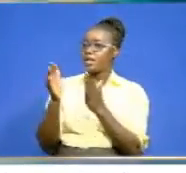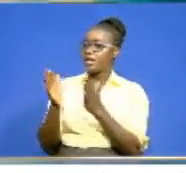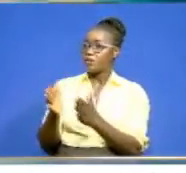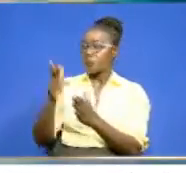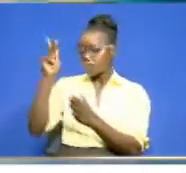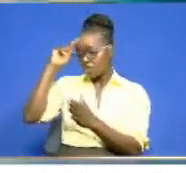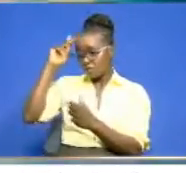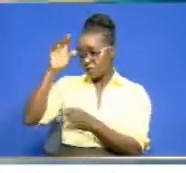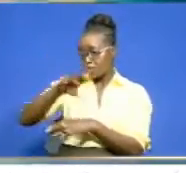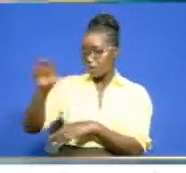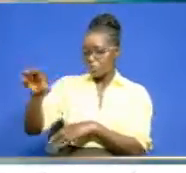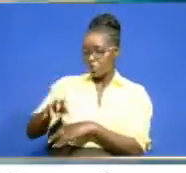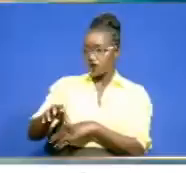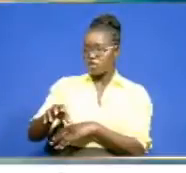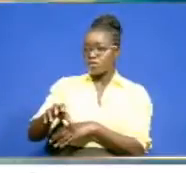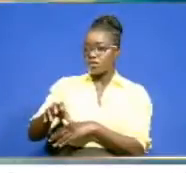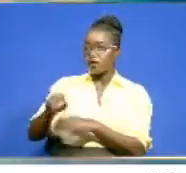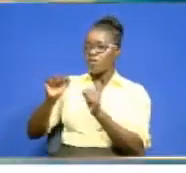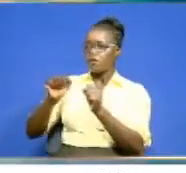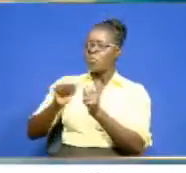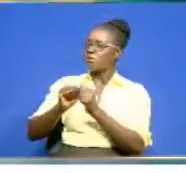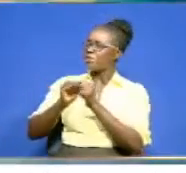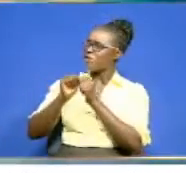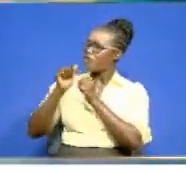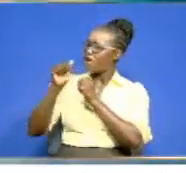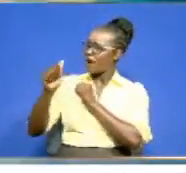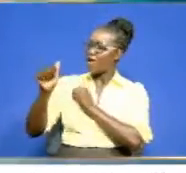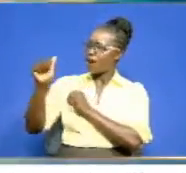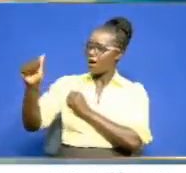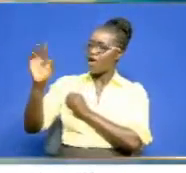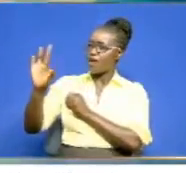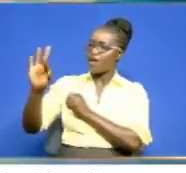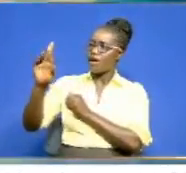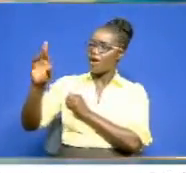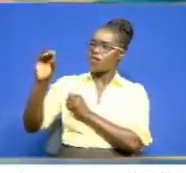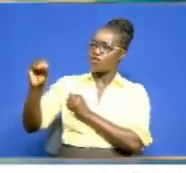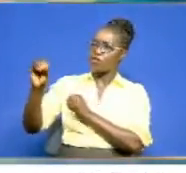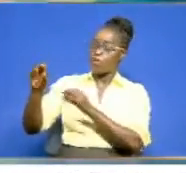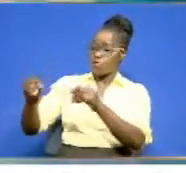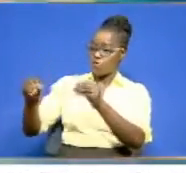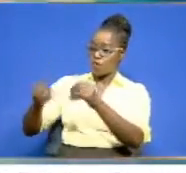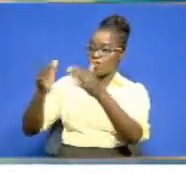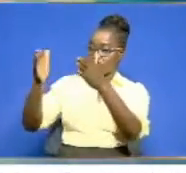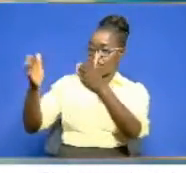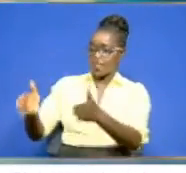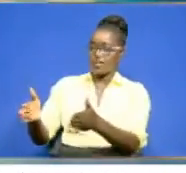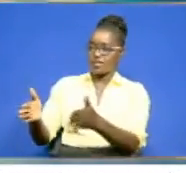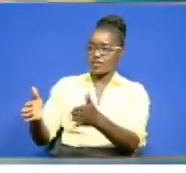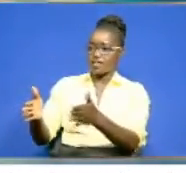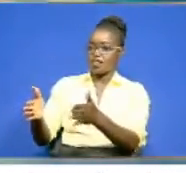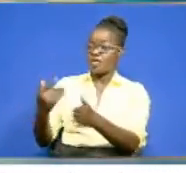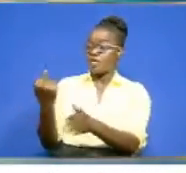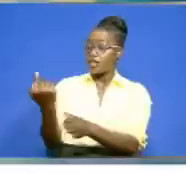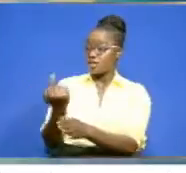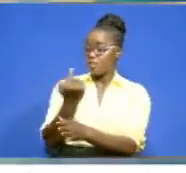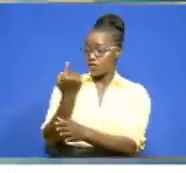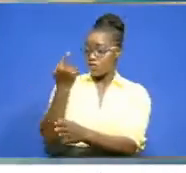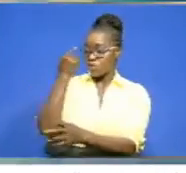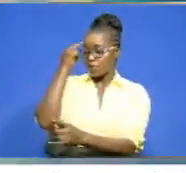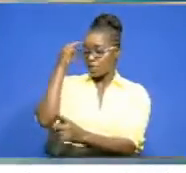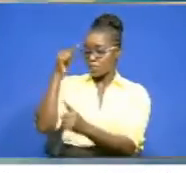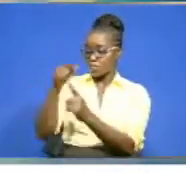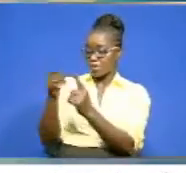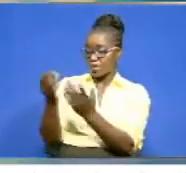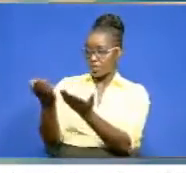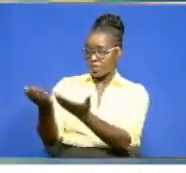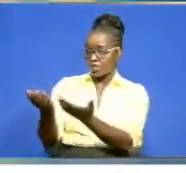of basketball can take them to the Afro qualifiers. Mm-hmm. The only aspect that is